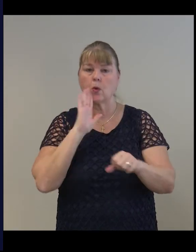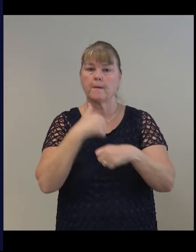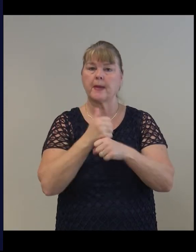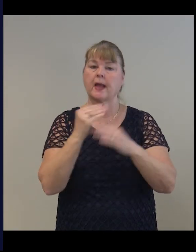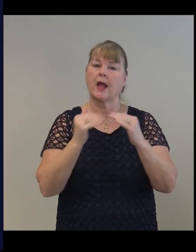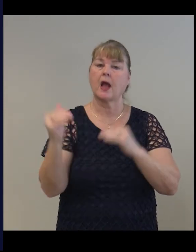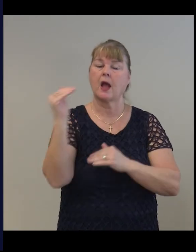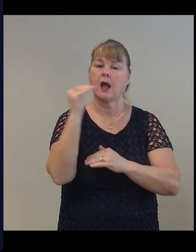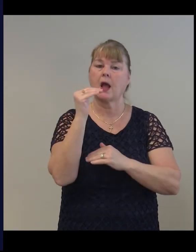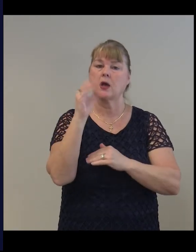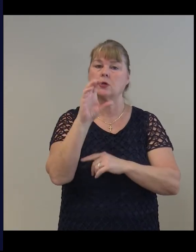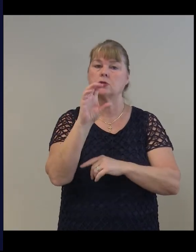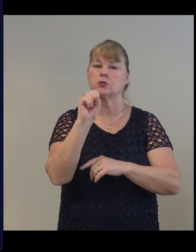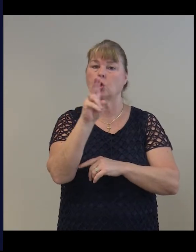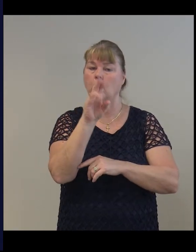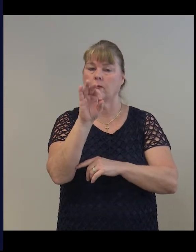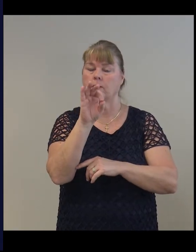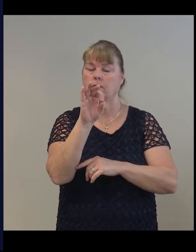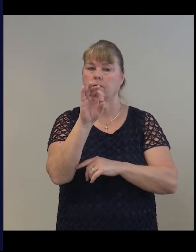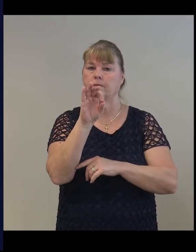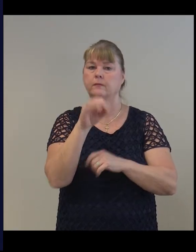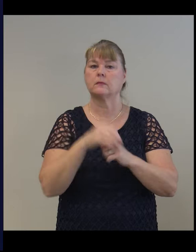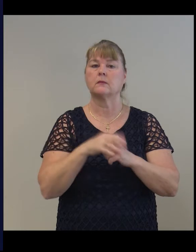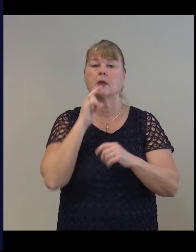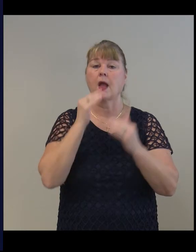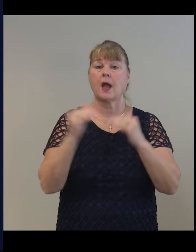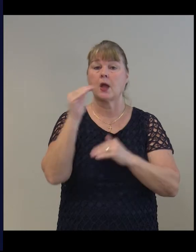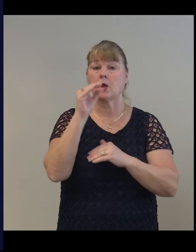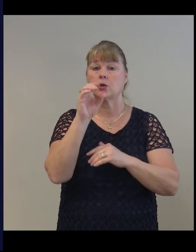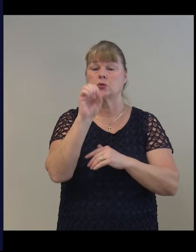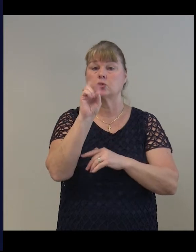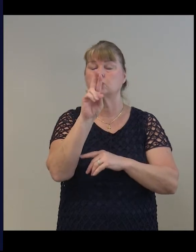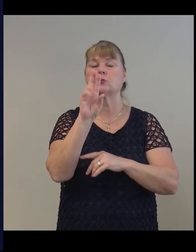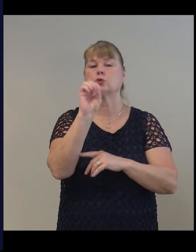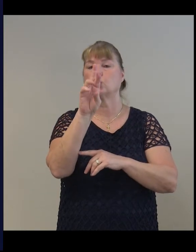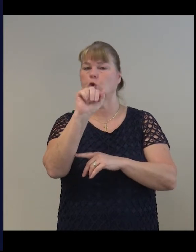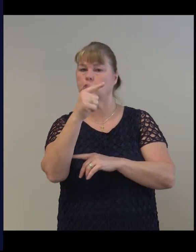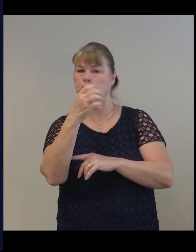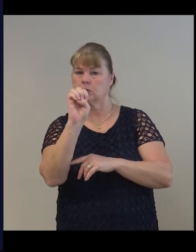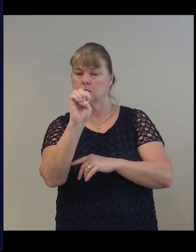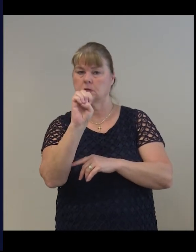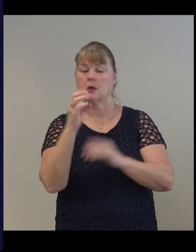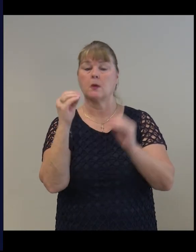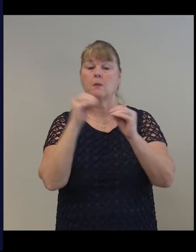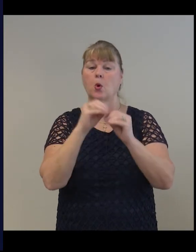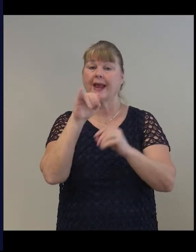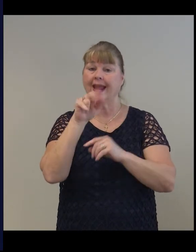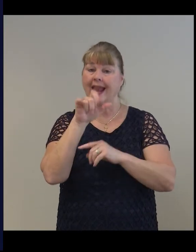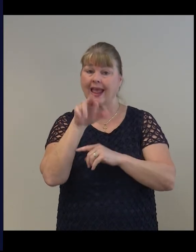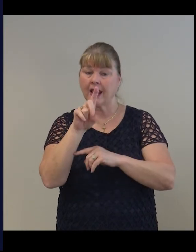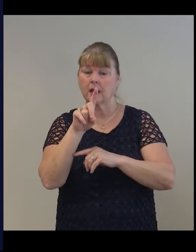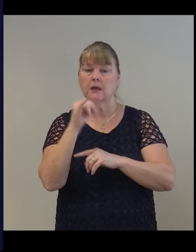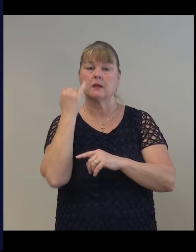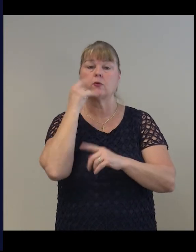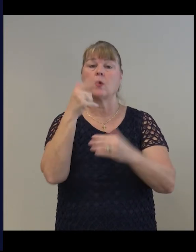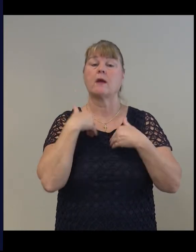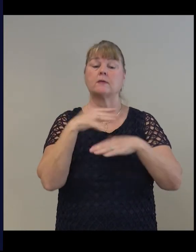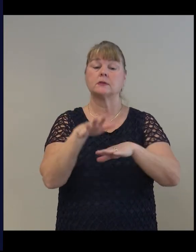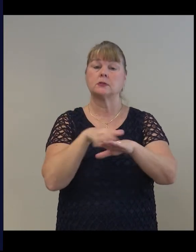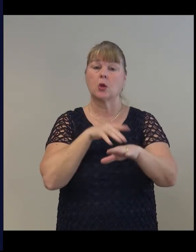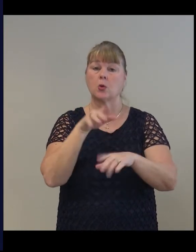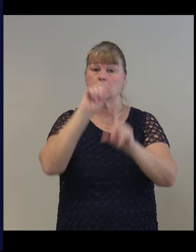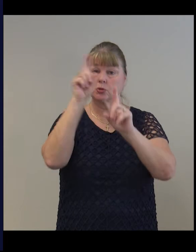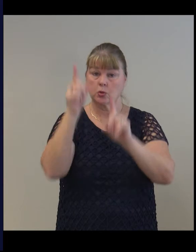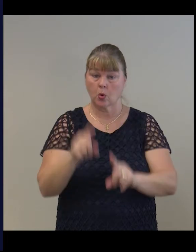surge more inland. So if you have a slow storm that's kind of pushing and moving at maybe 5-6 miles an